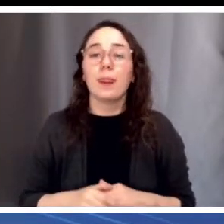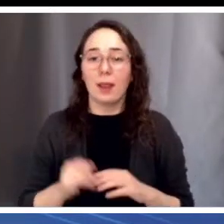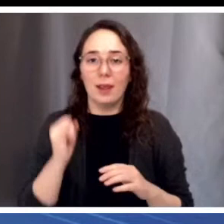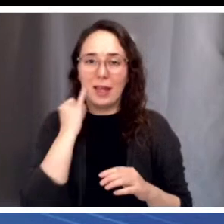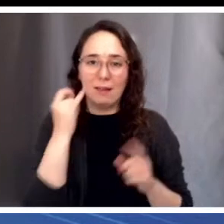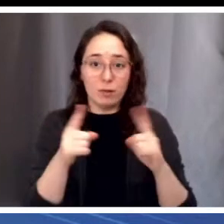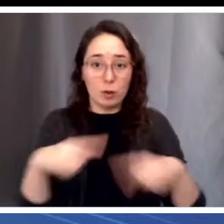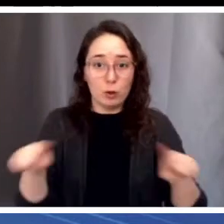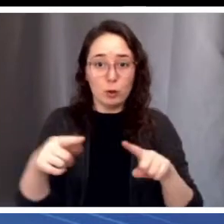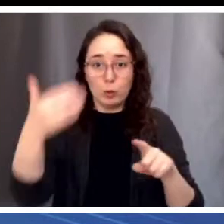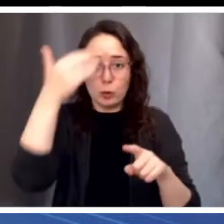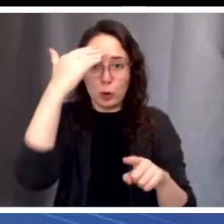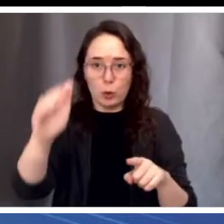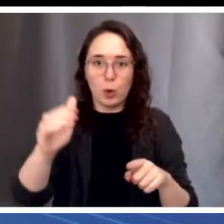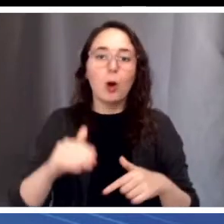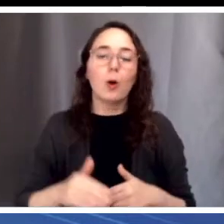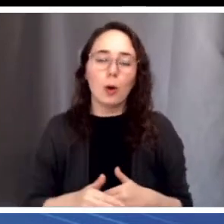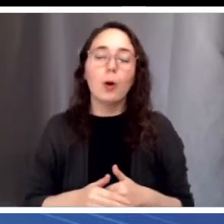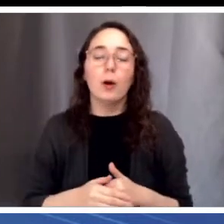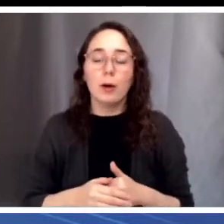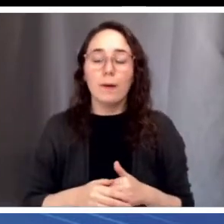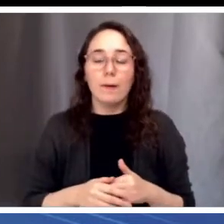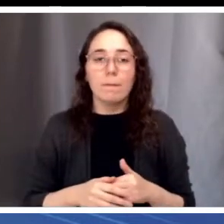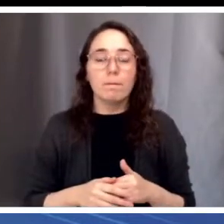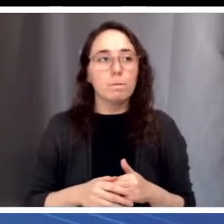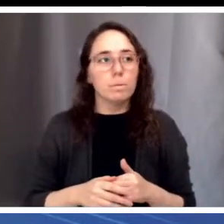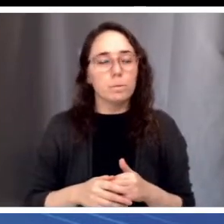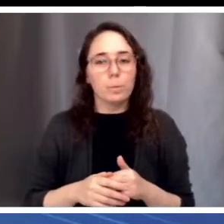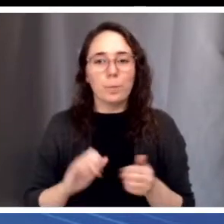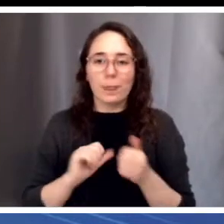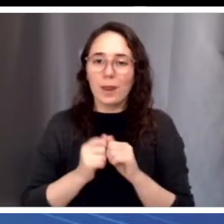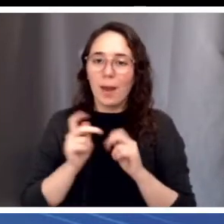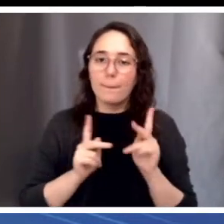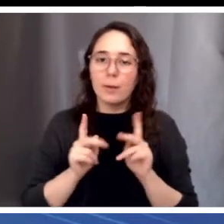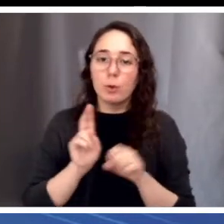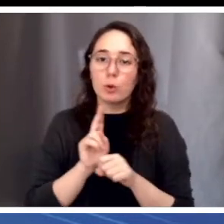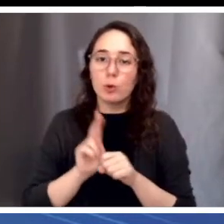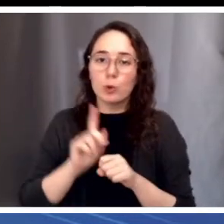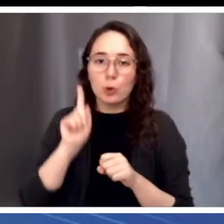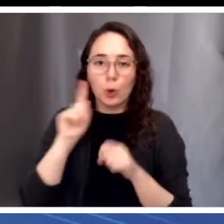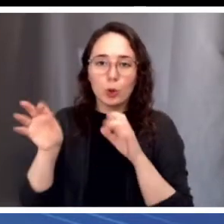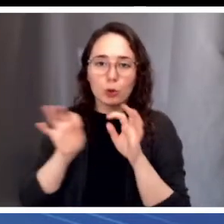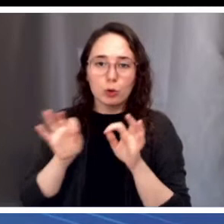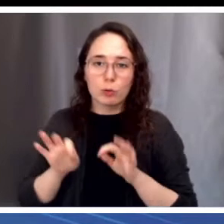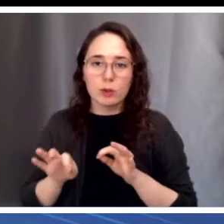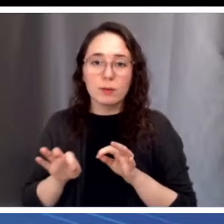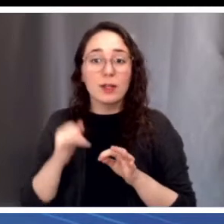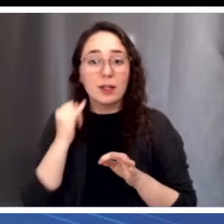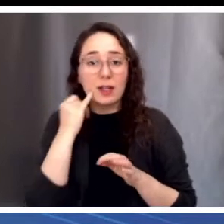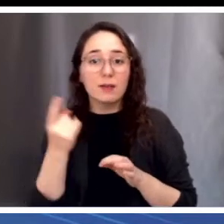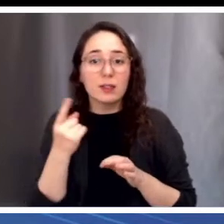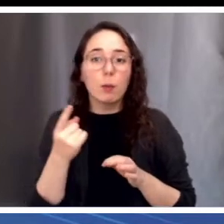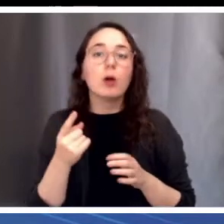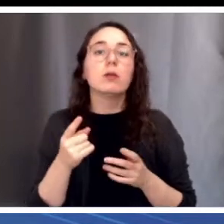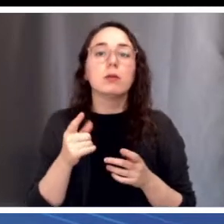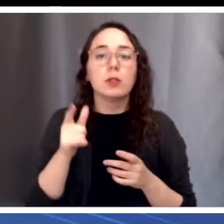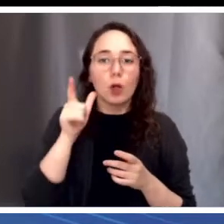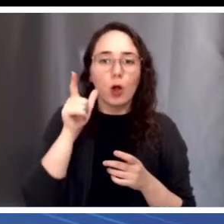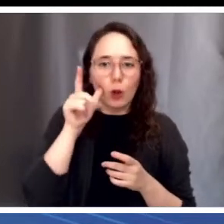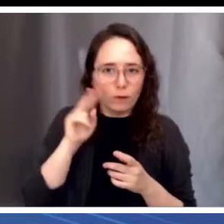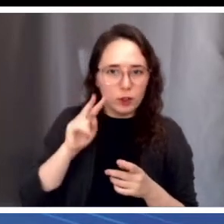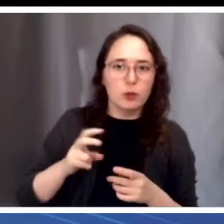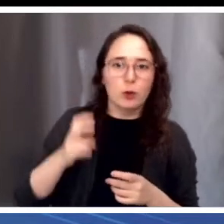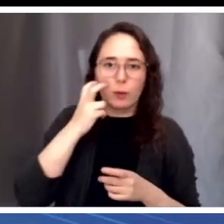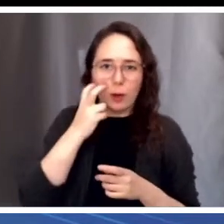how audio description is utilized, when an individual who is low vision or blind chooses to go to an actual movie theater,